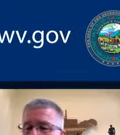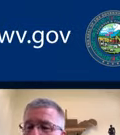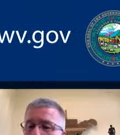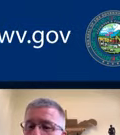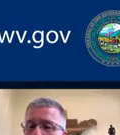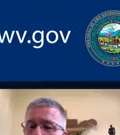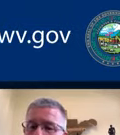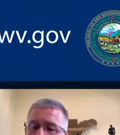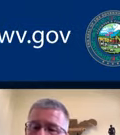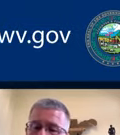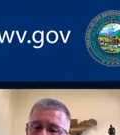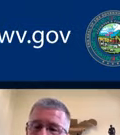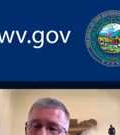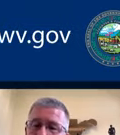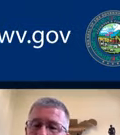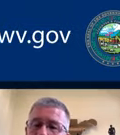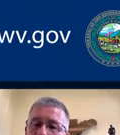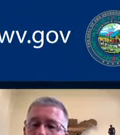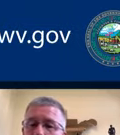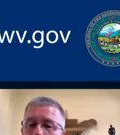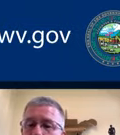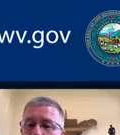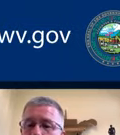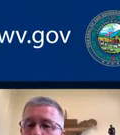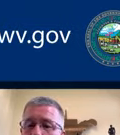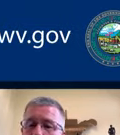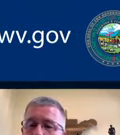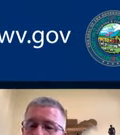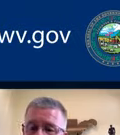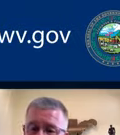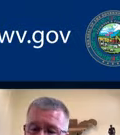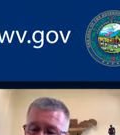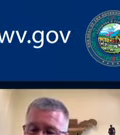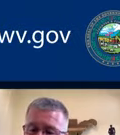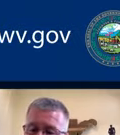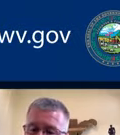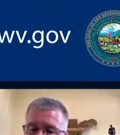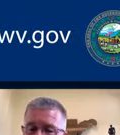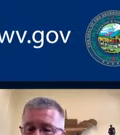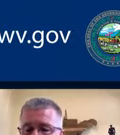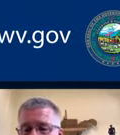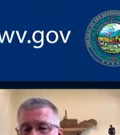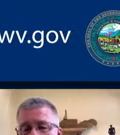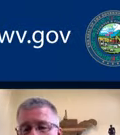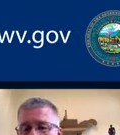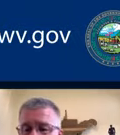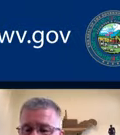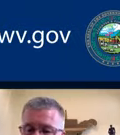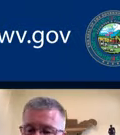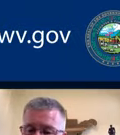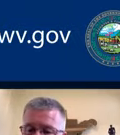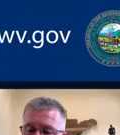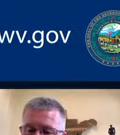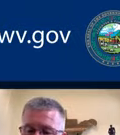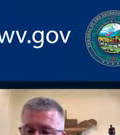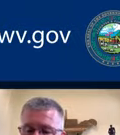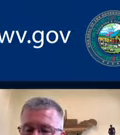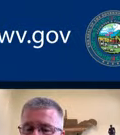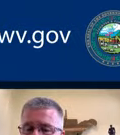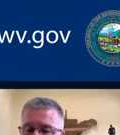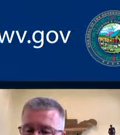breakthrough cases in the state. They messaged me that day and they gave me the number, but the number they said